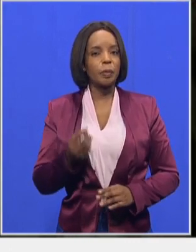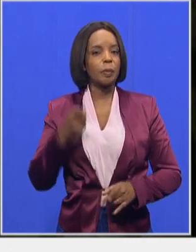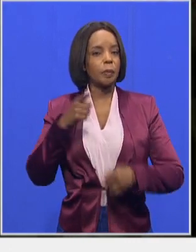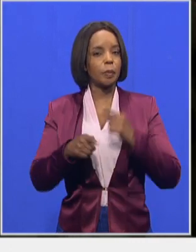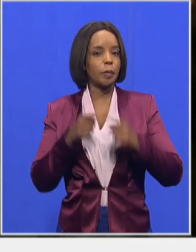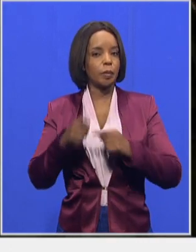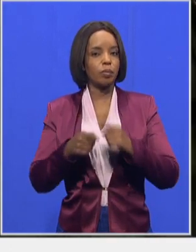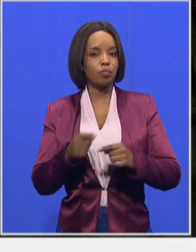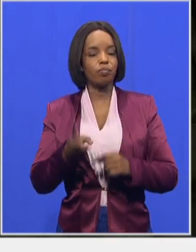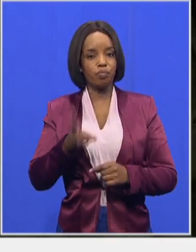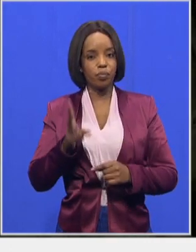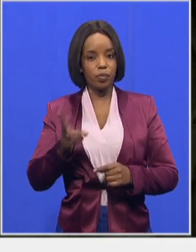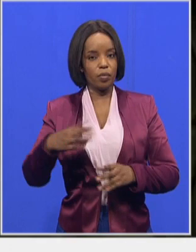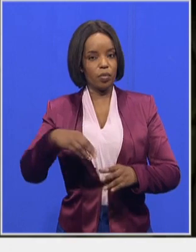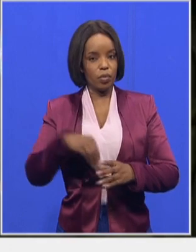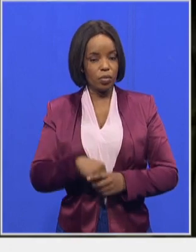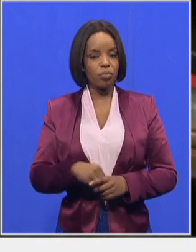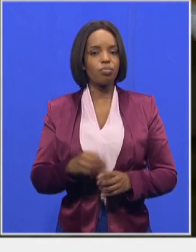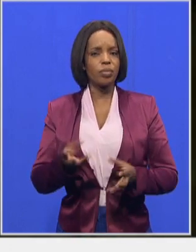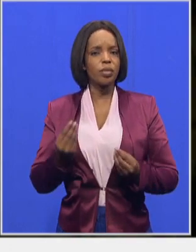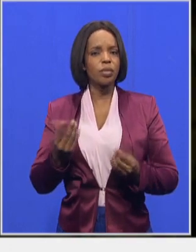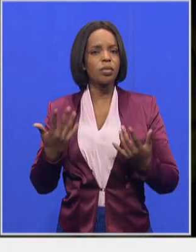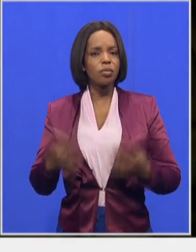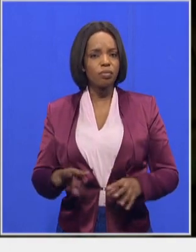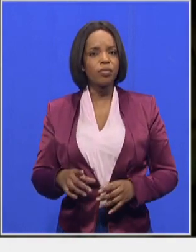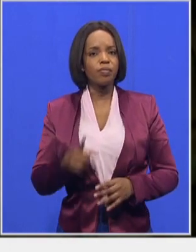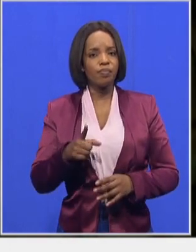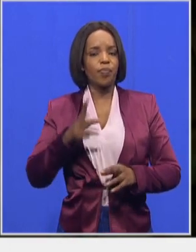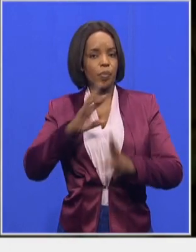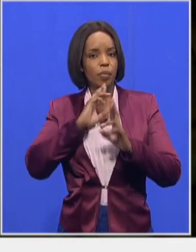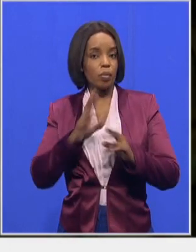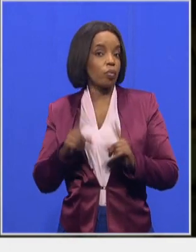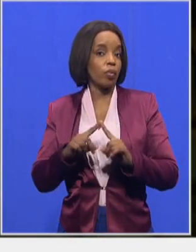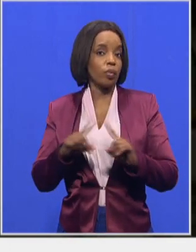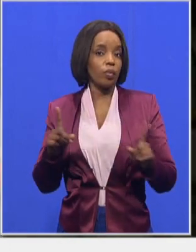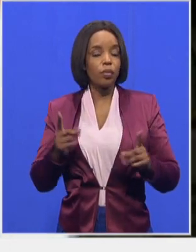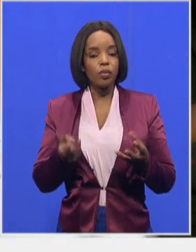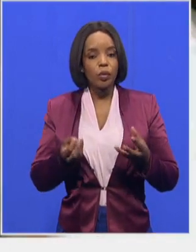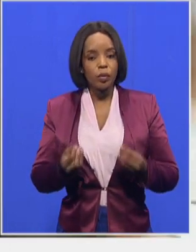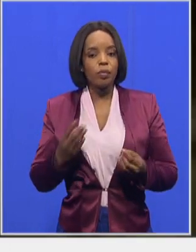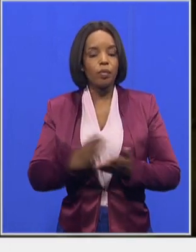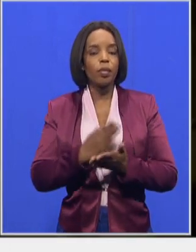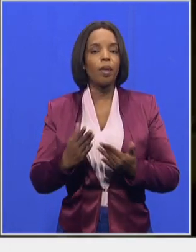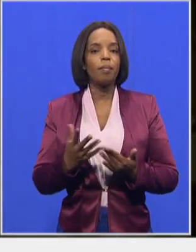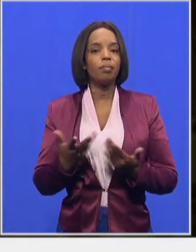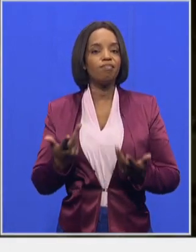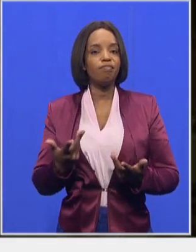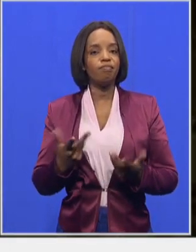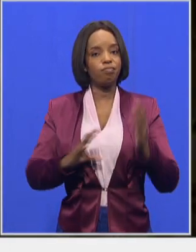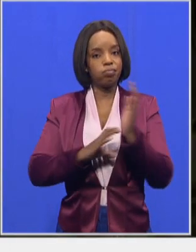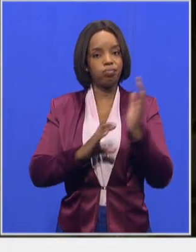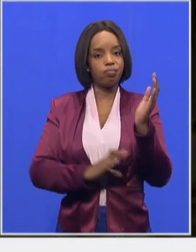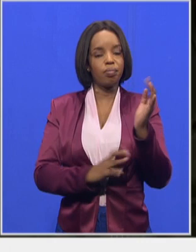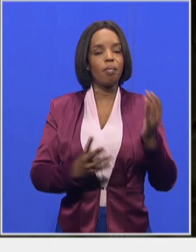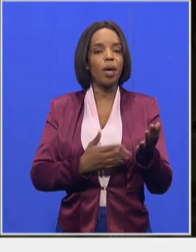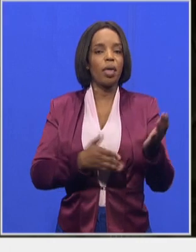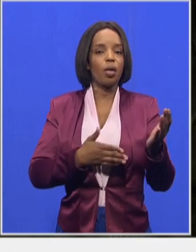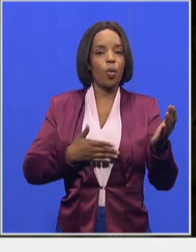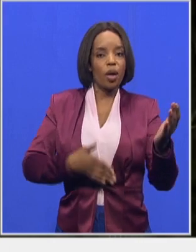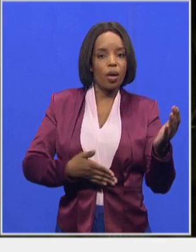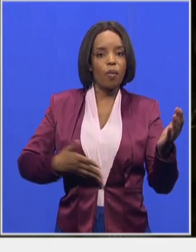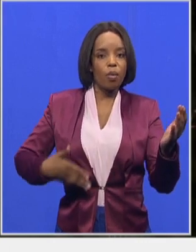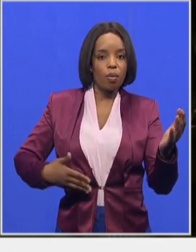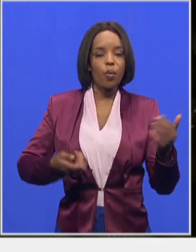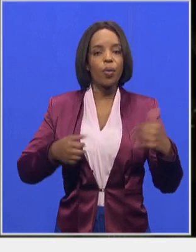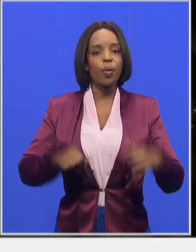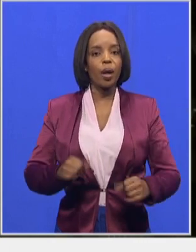did receive the report. However, there were some sections of that report missing, and defense advocate Jayed